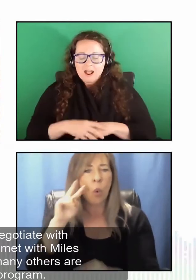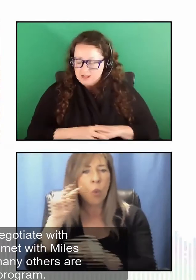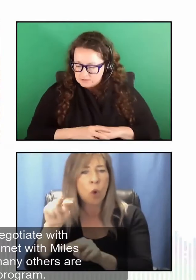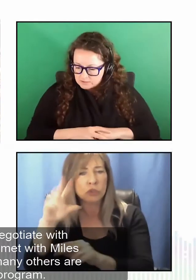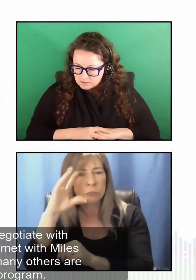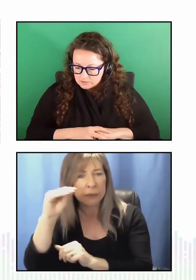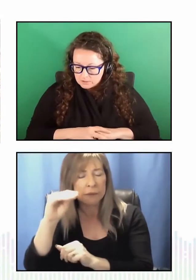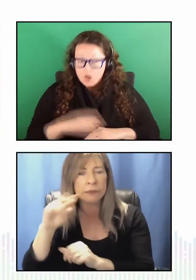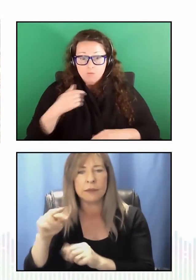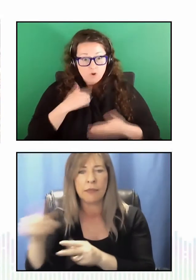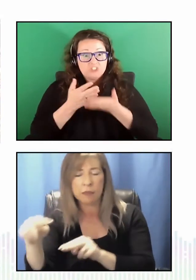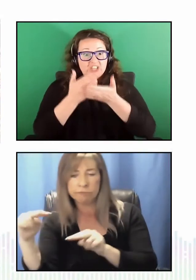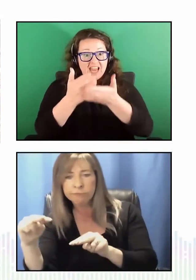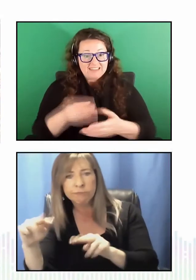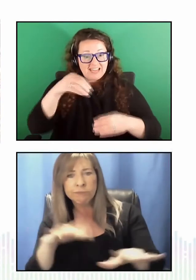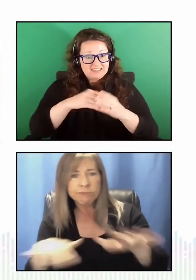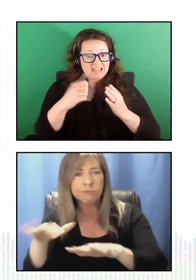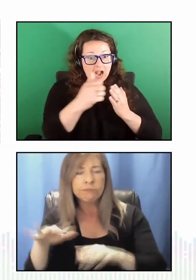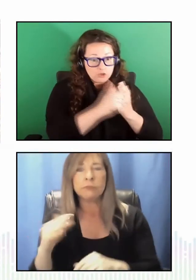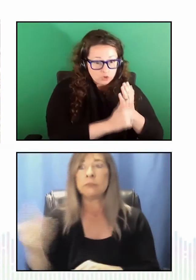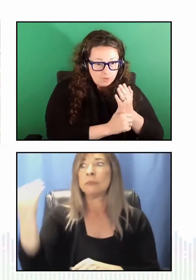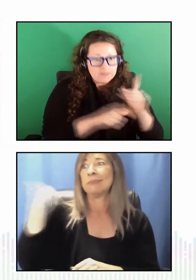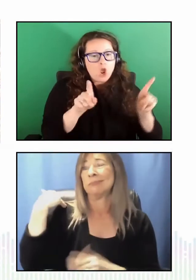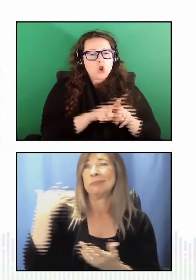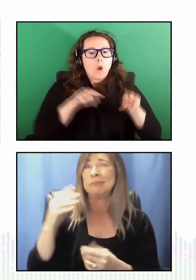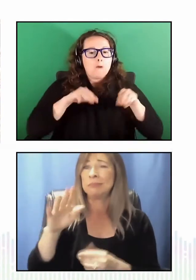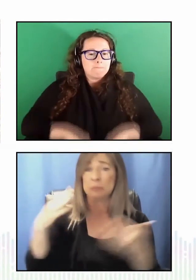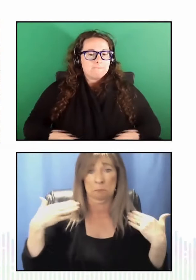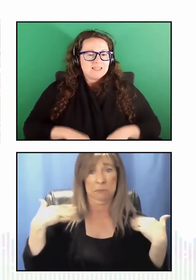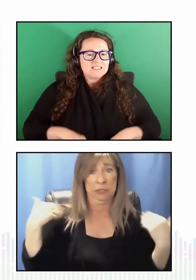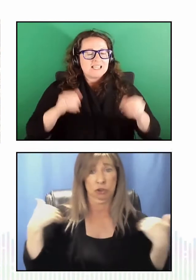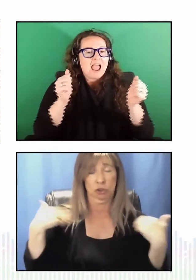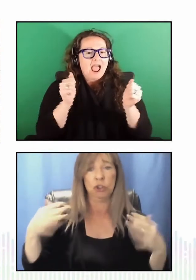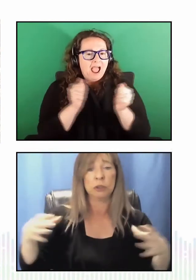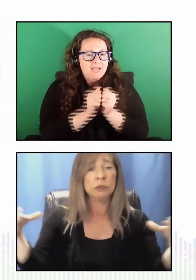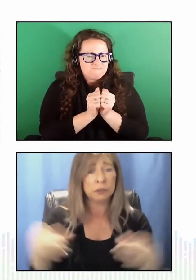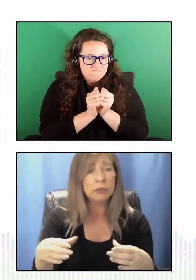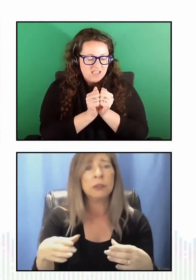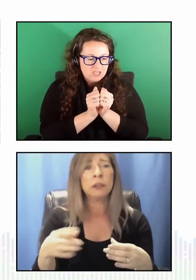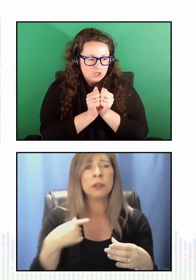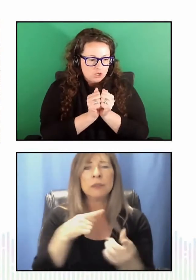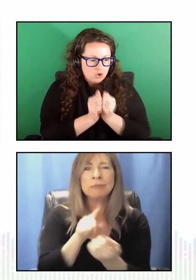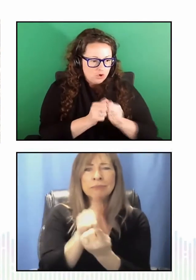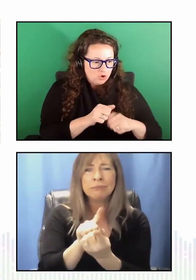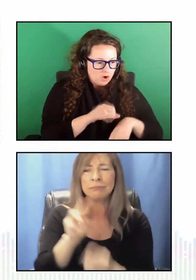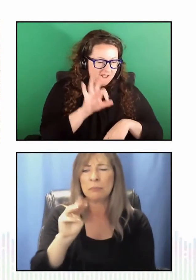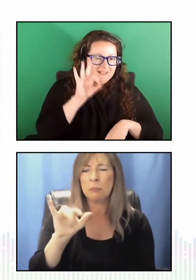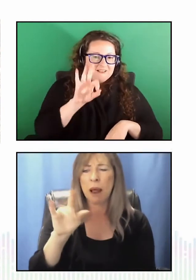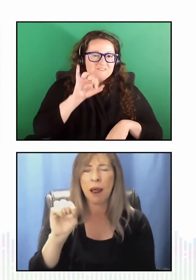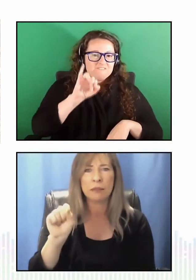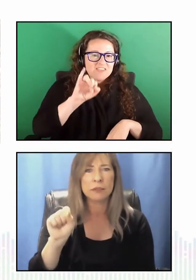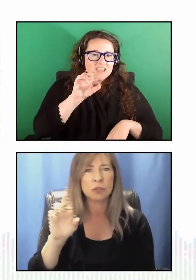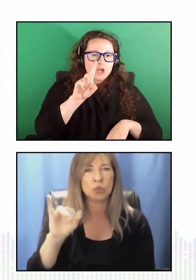as Minister Axworthy, the Haida Gwaii Trust, we met with Miles Richardson. Miles